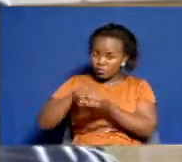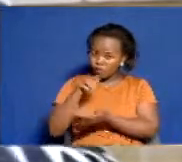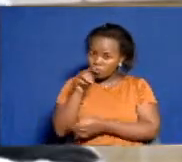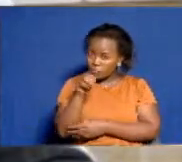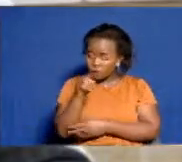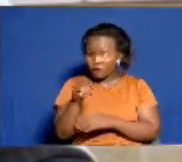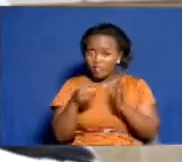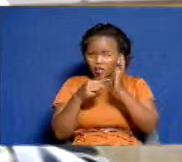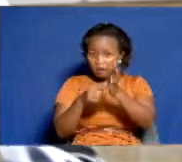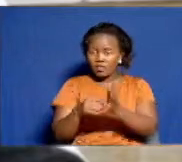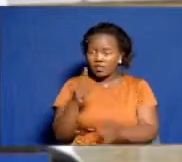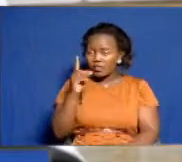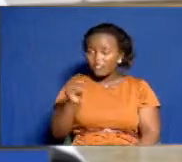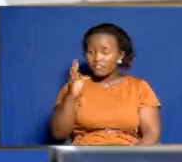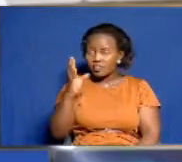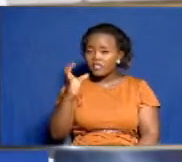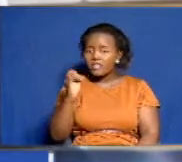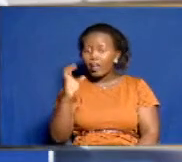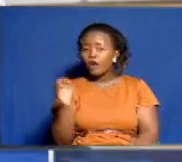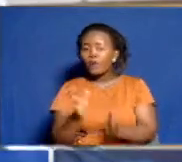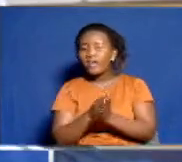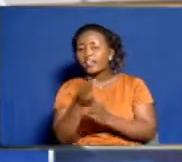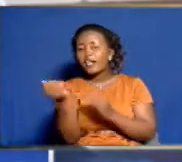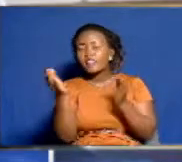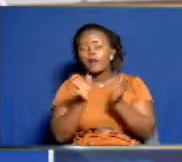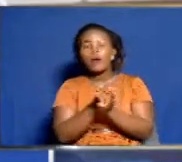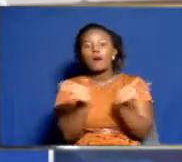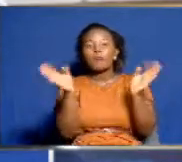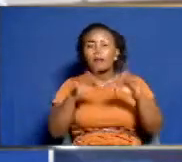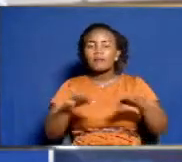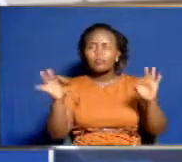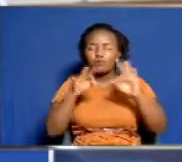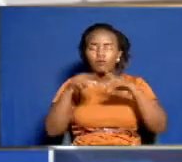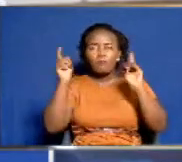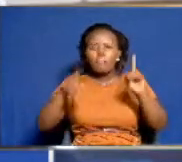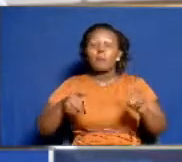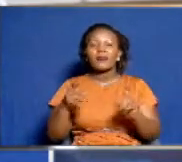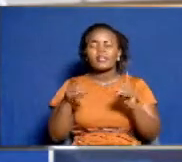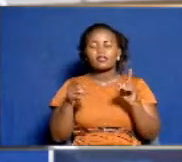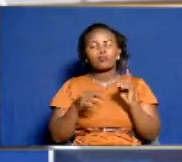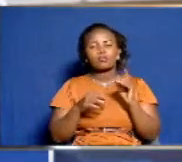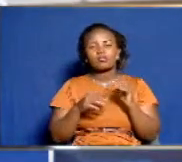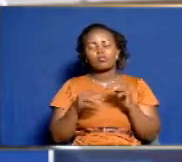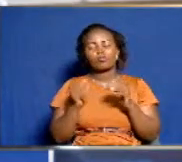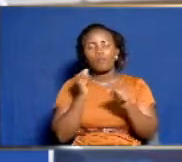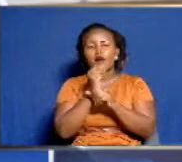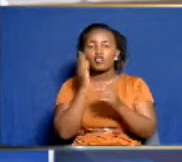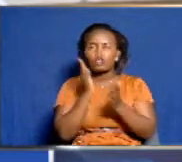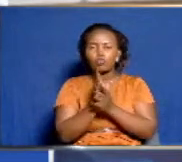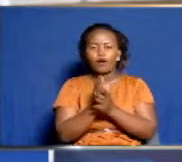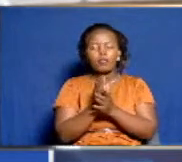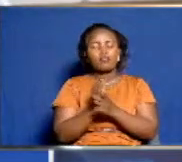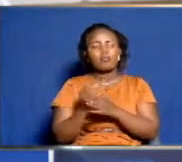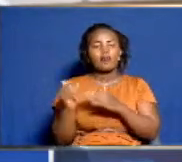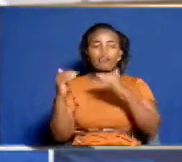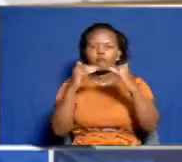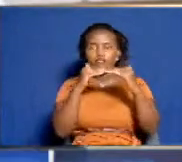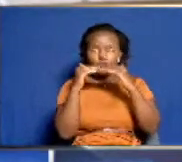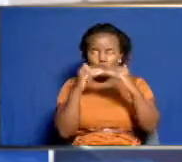as the DCIO and other public officials should be striving to treat people with equality,